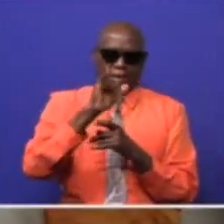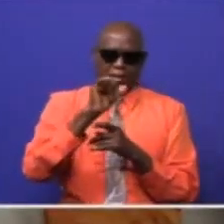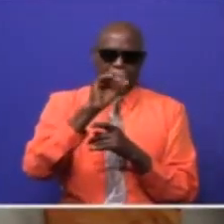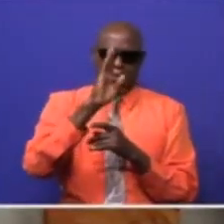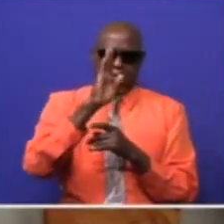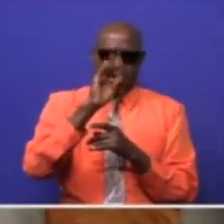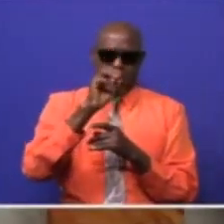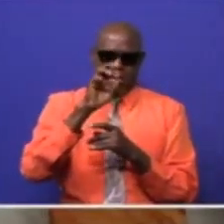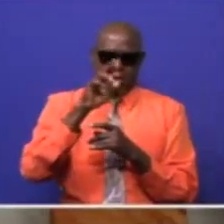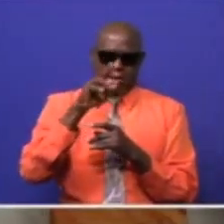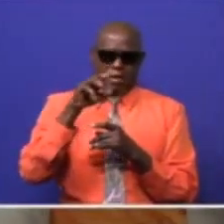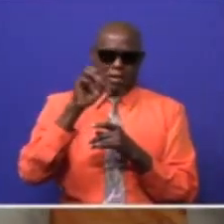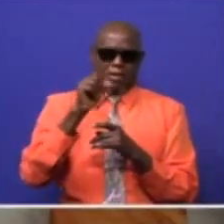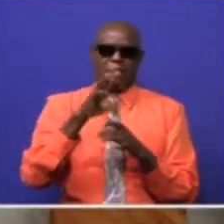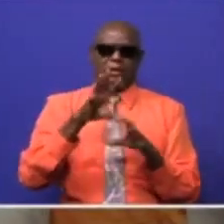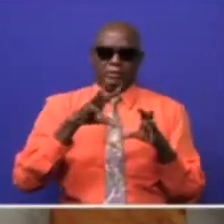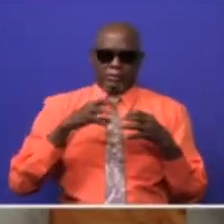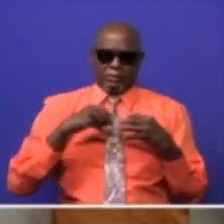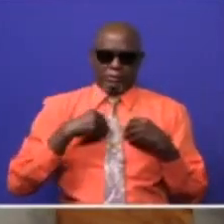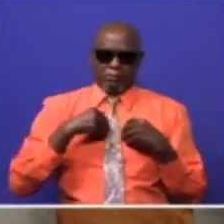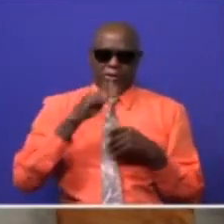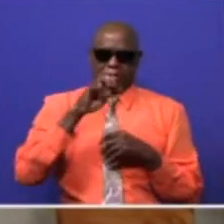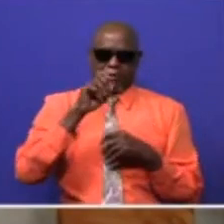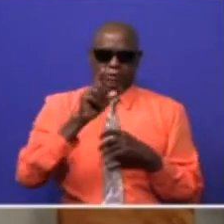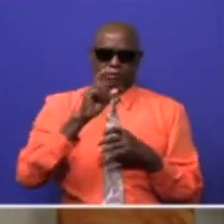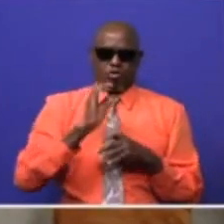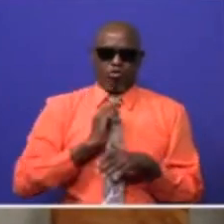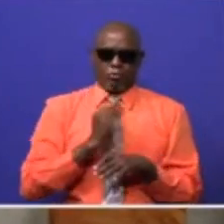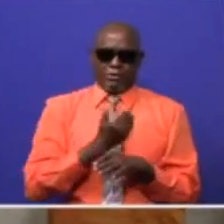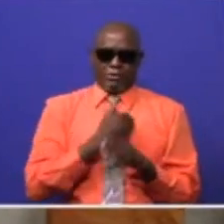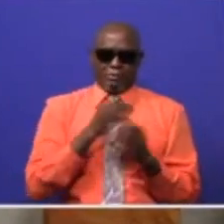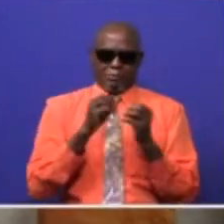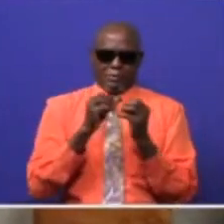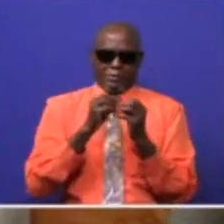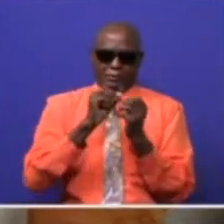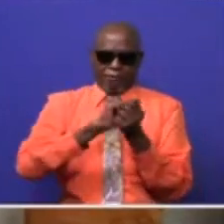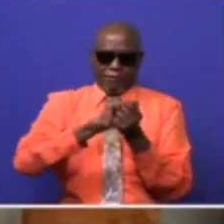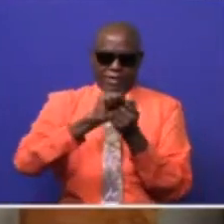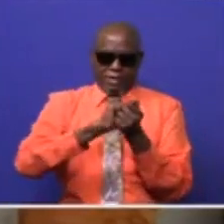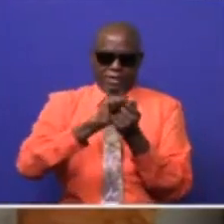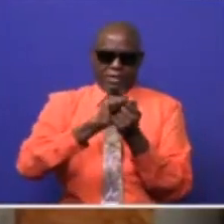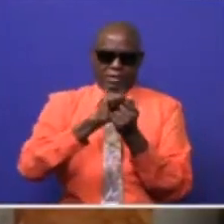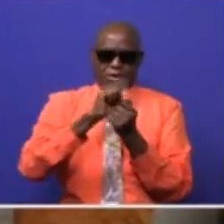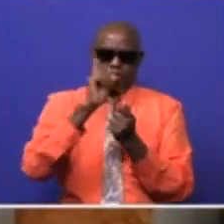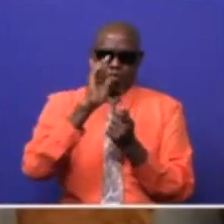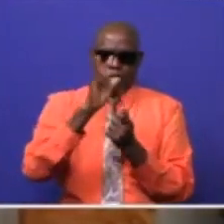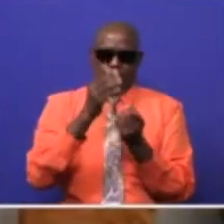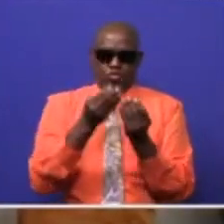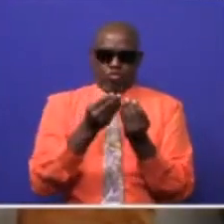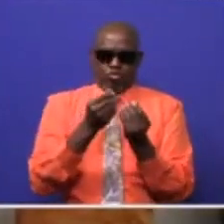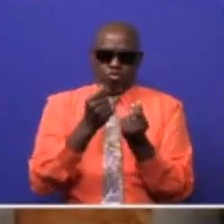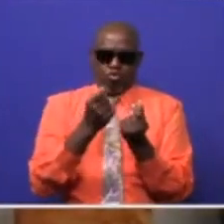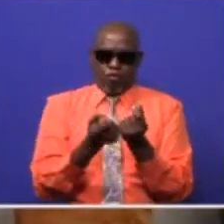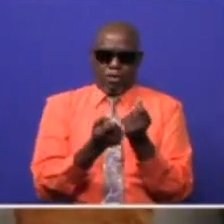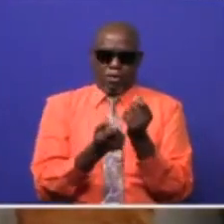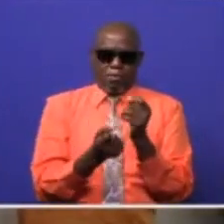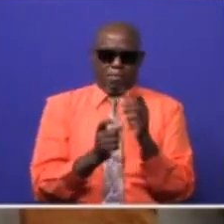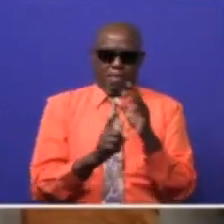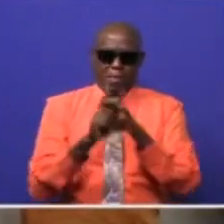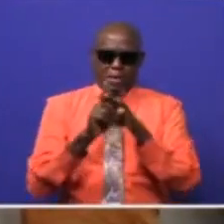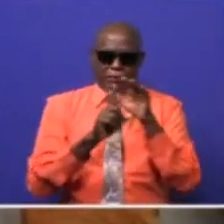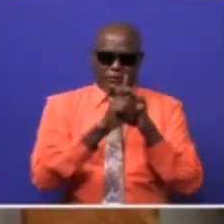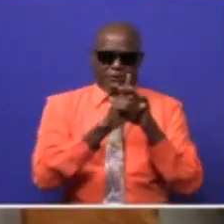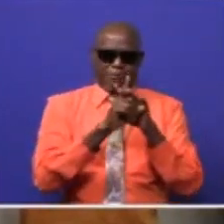party's executive committee meeting set for Friday this week to address the emerging issues. An urgent